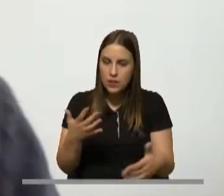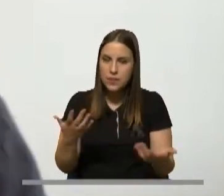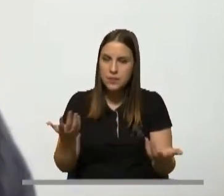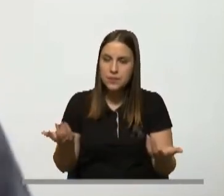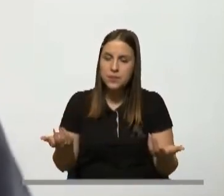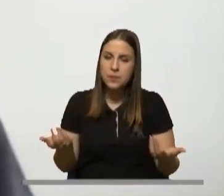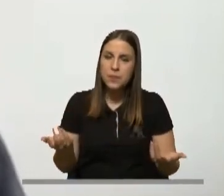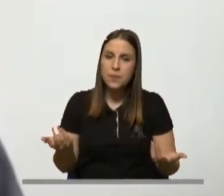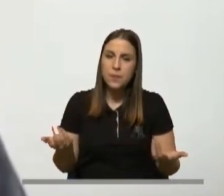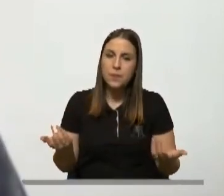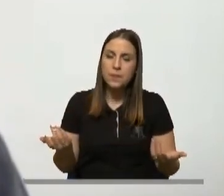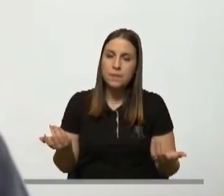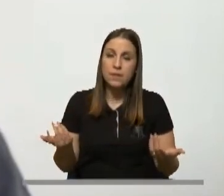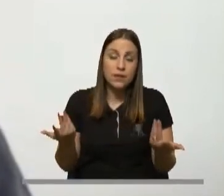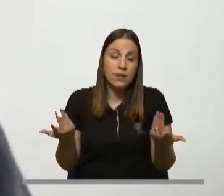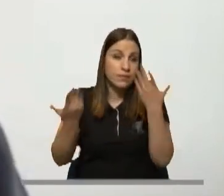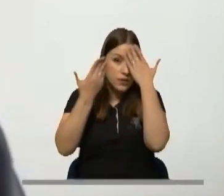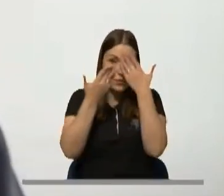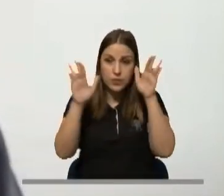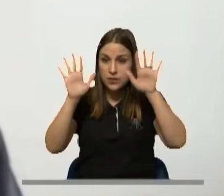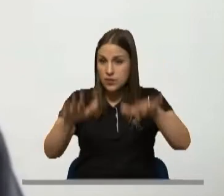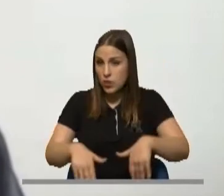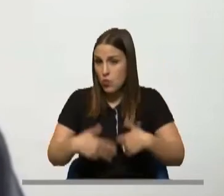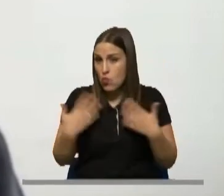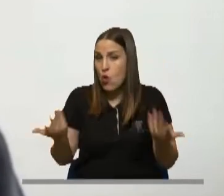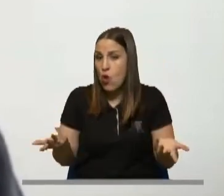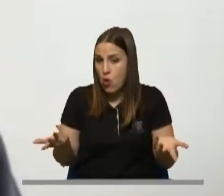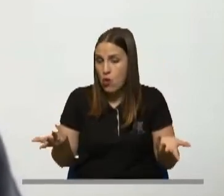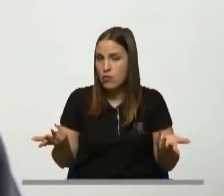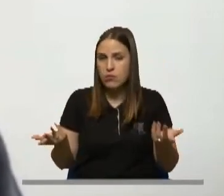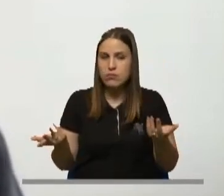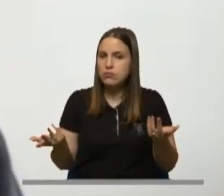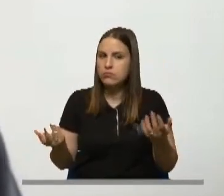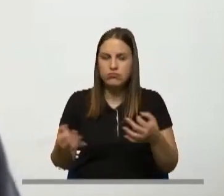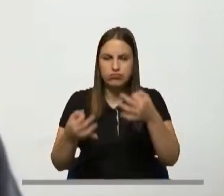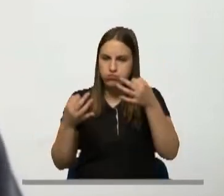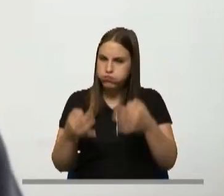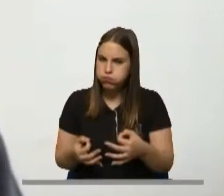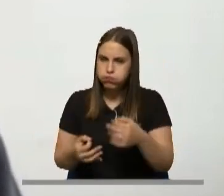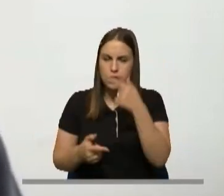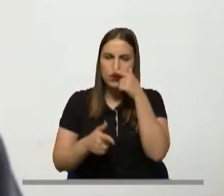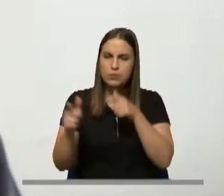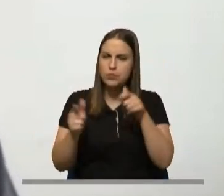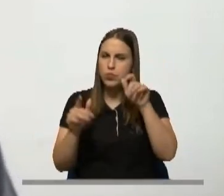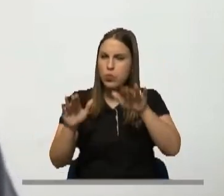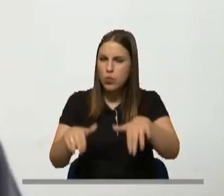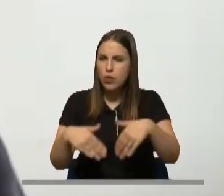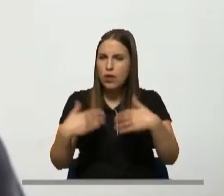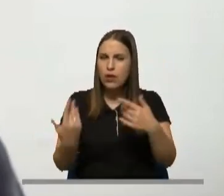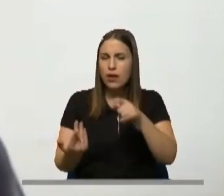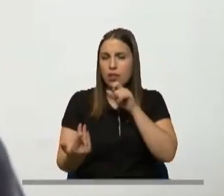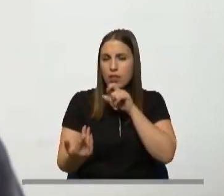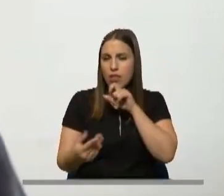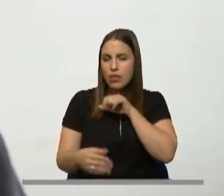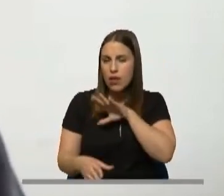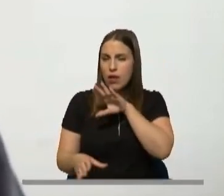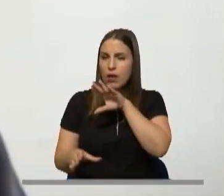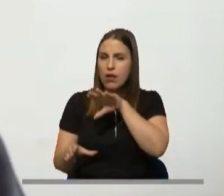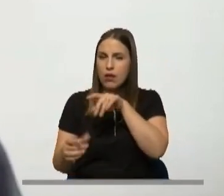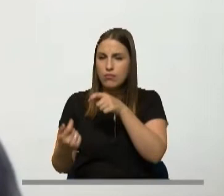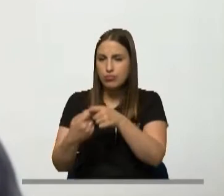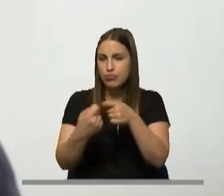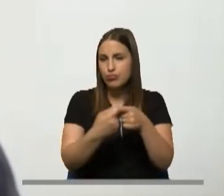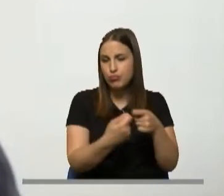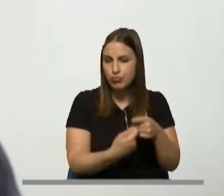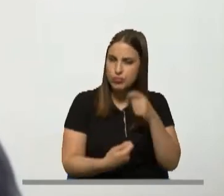as in any democracy, it is crucial to ensure that everyone gets a vote.